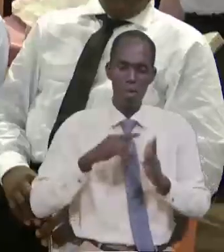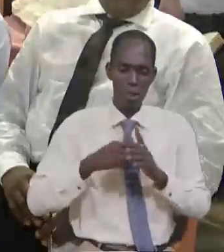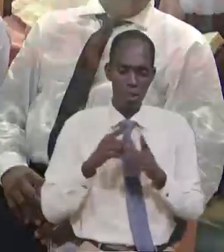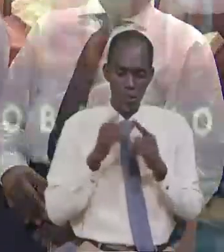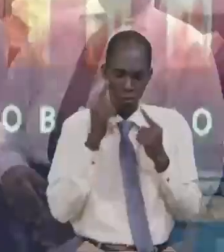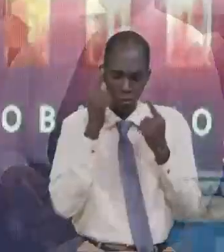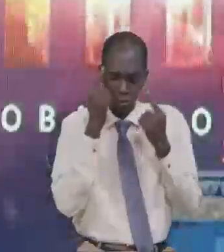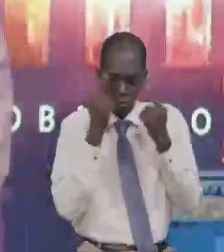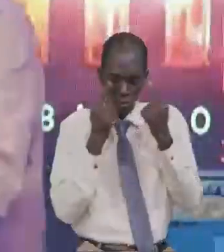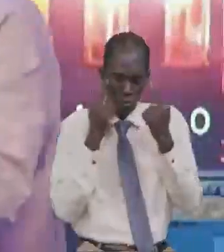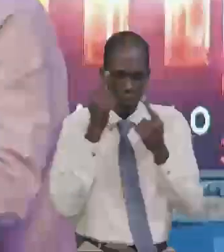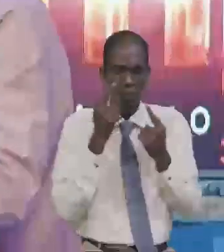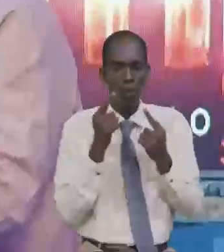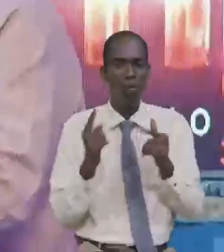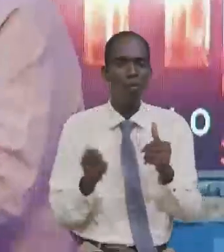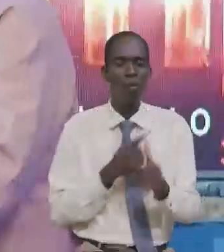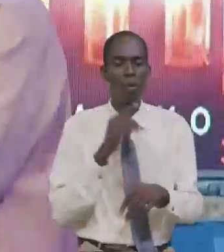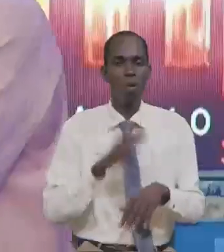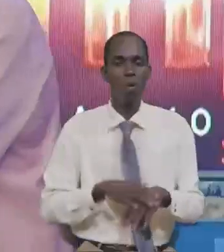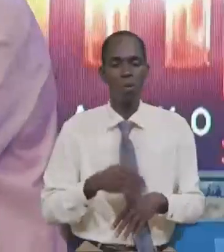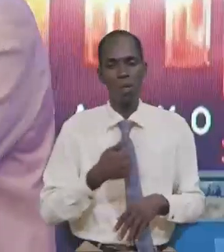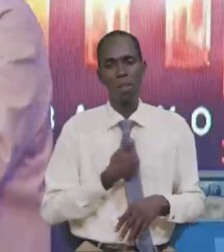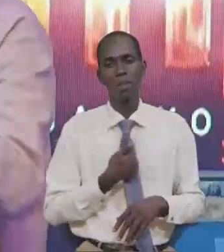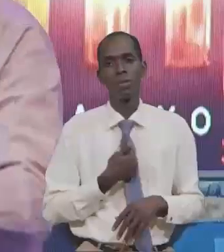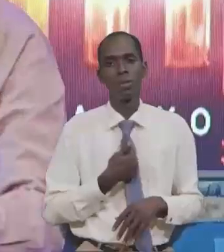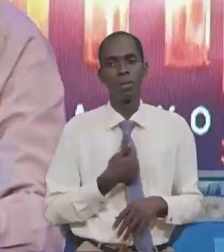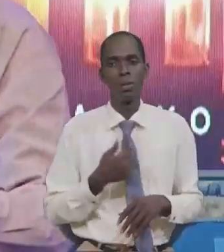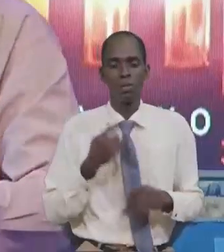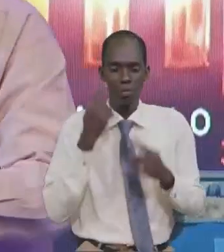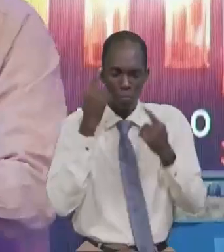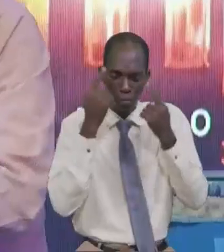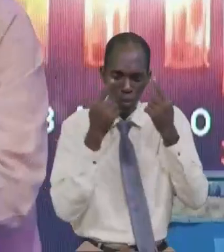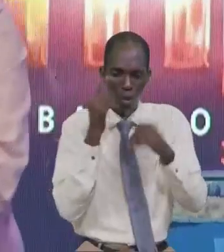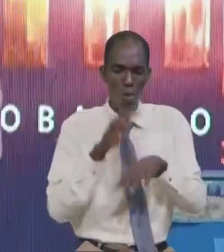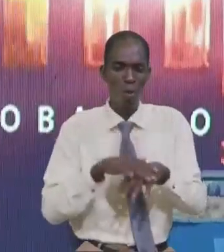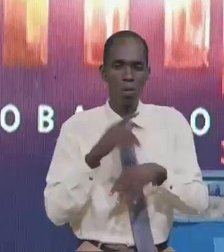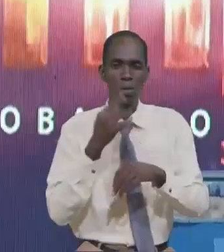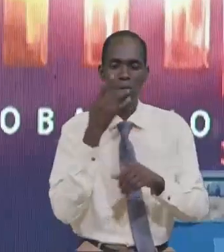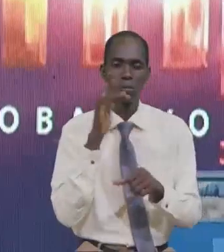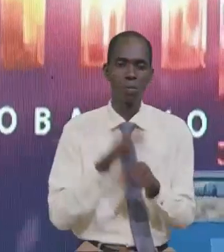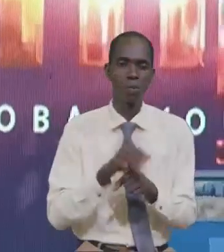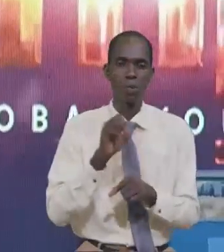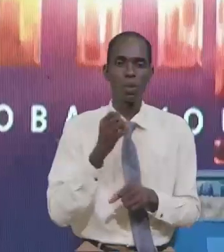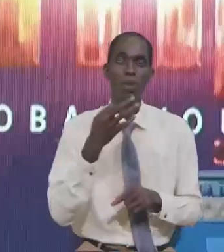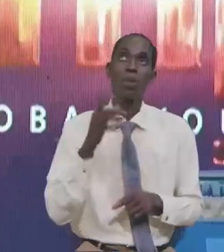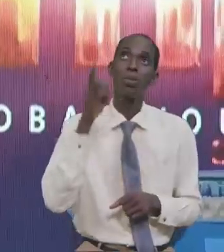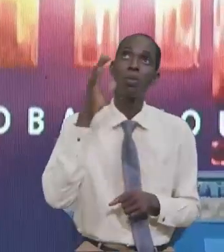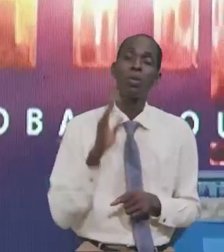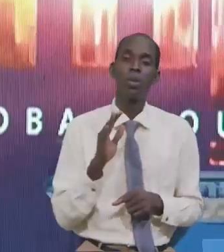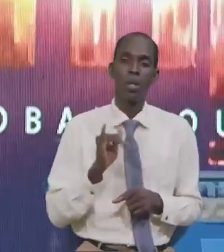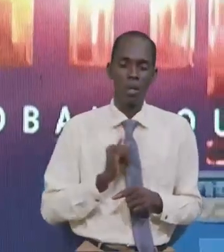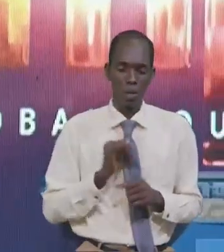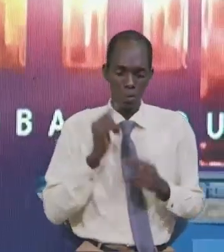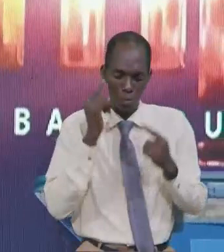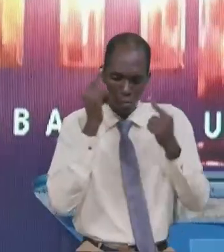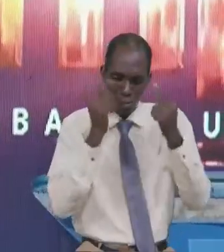God. I meditate on what my action will be on those promises of God.